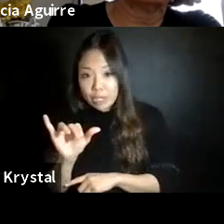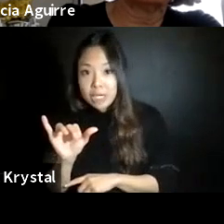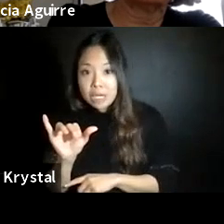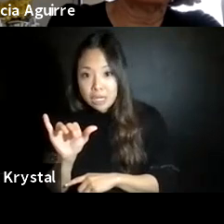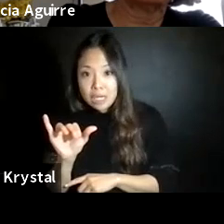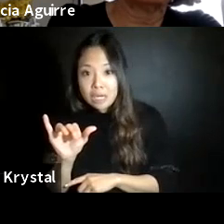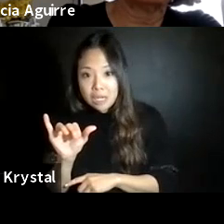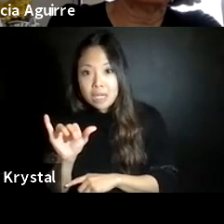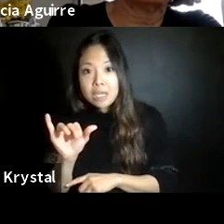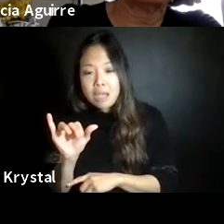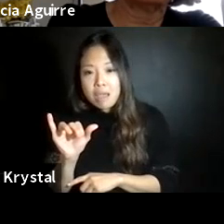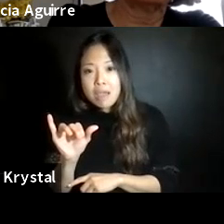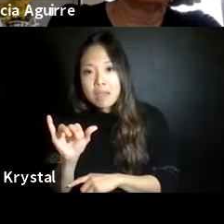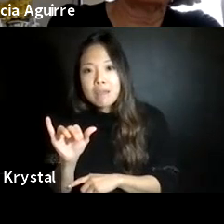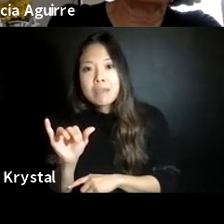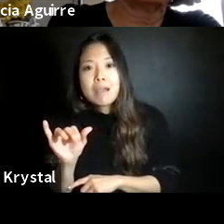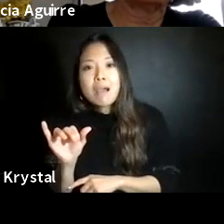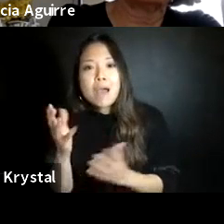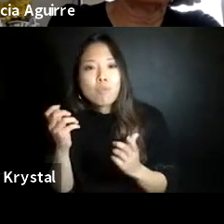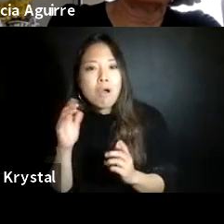Scarrett suggested,